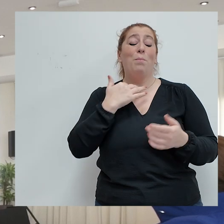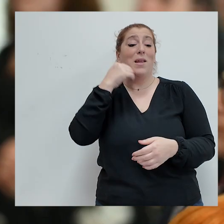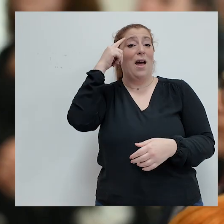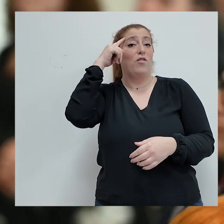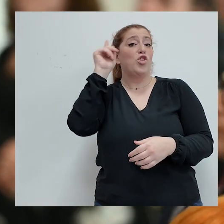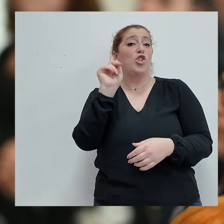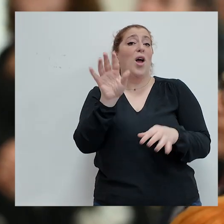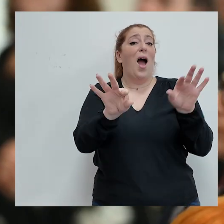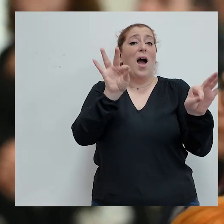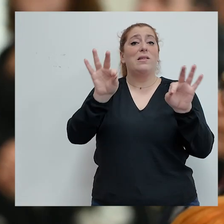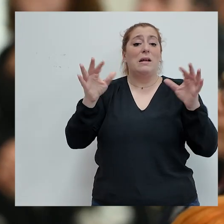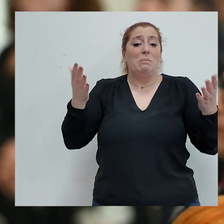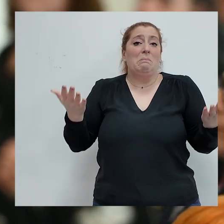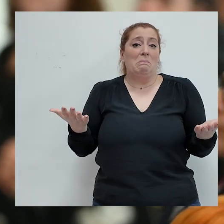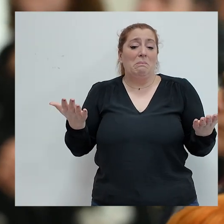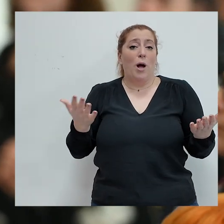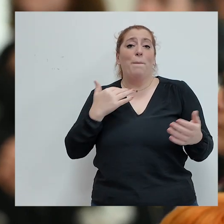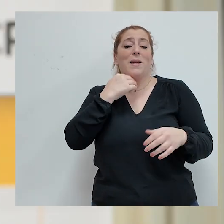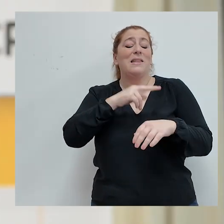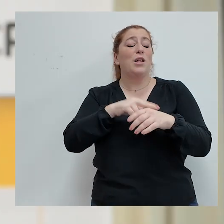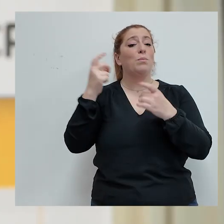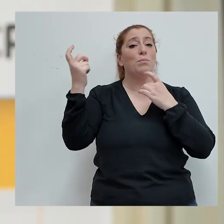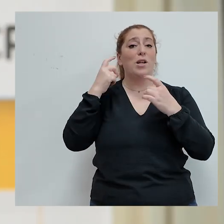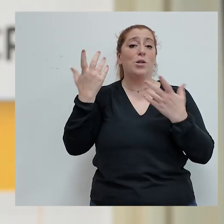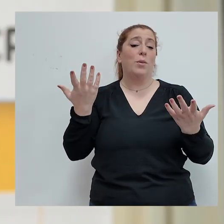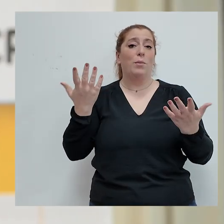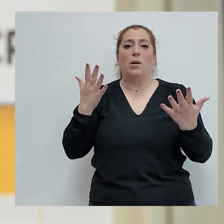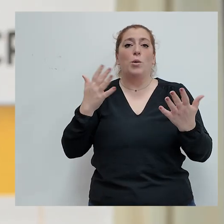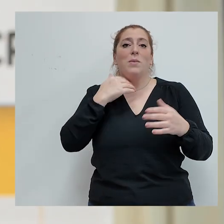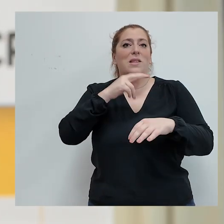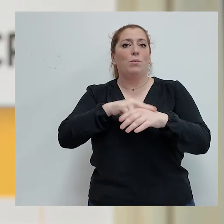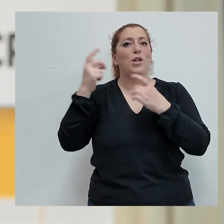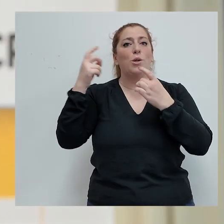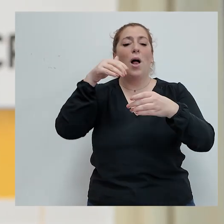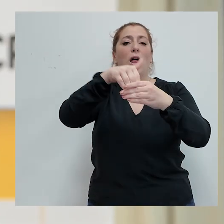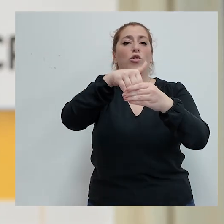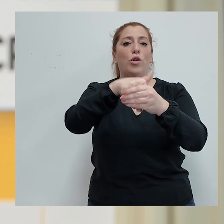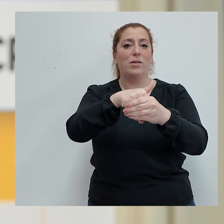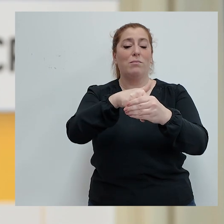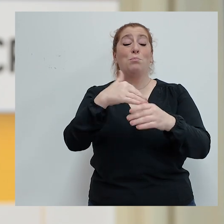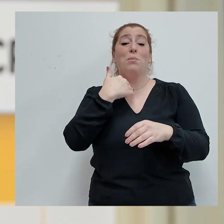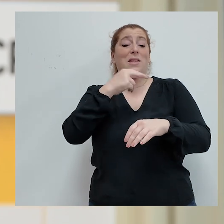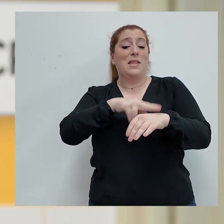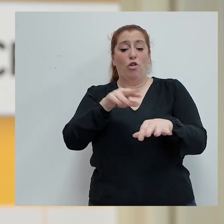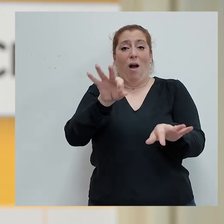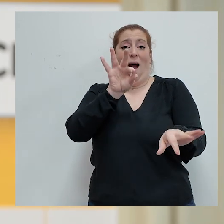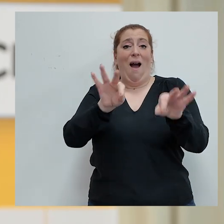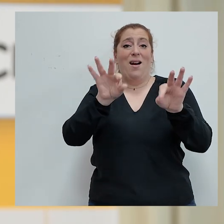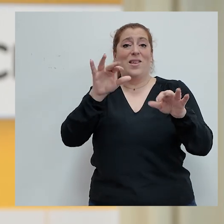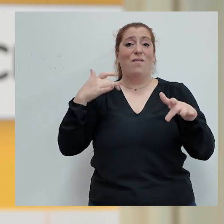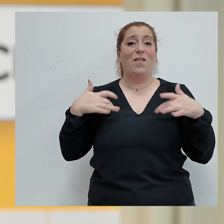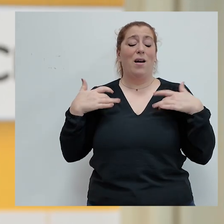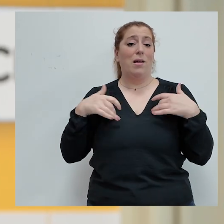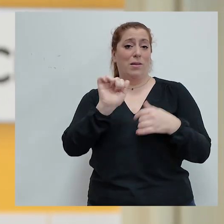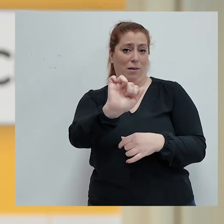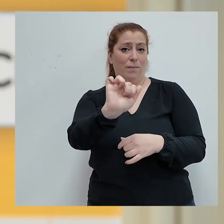participate. You don't know what to choose from, so therefore you cannot participate in elections. You can't make choices